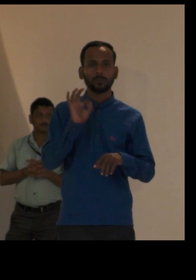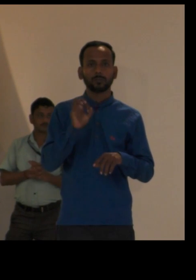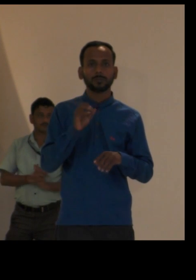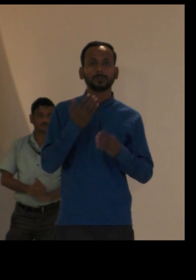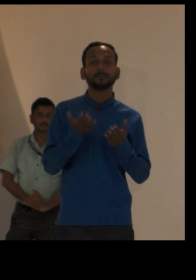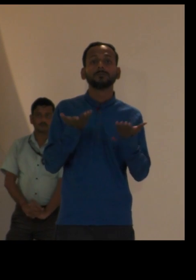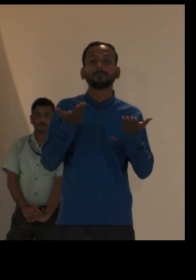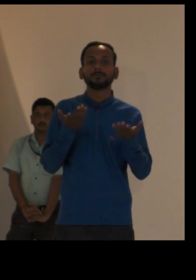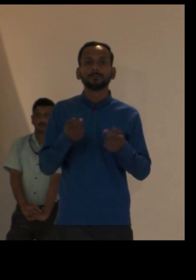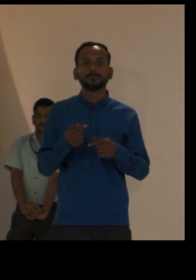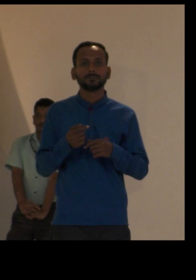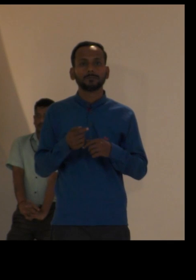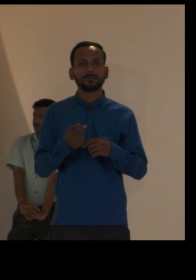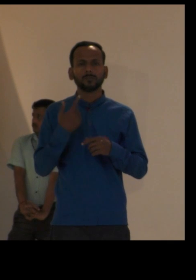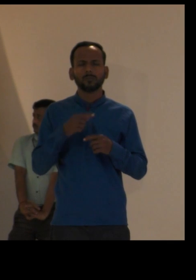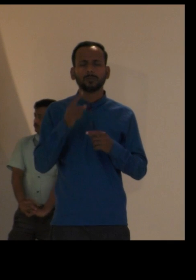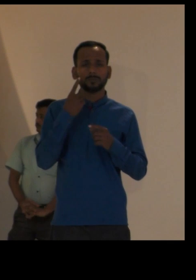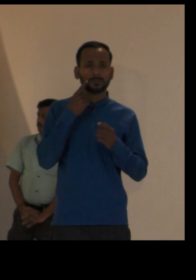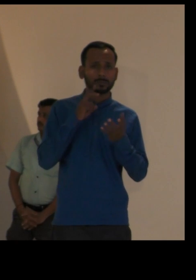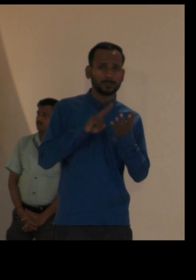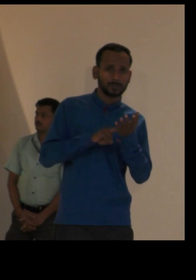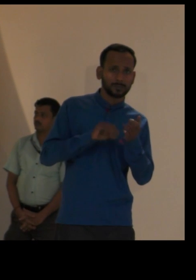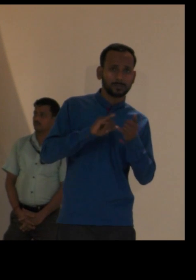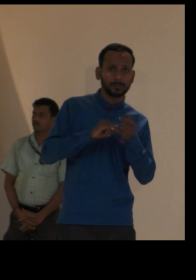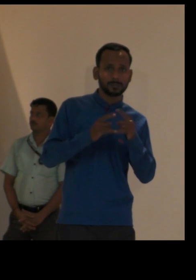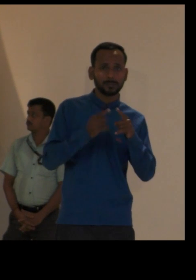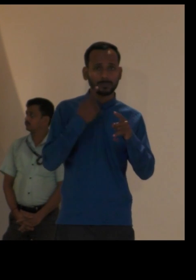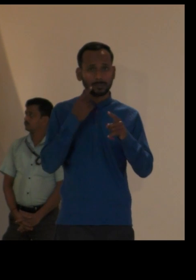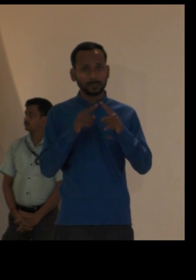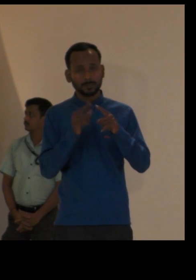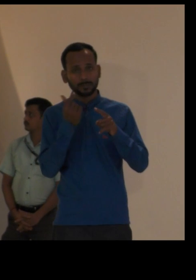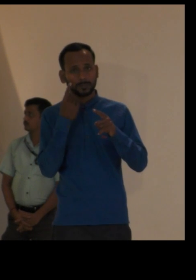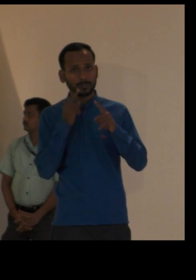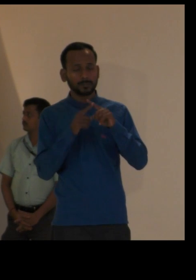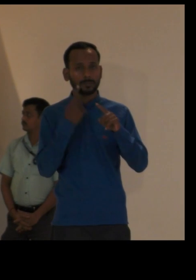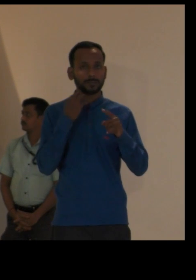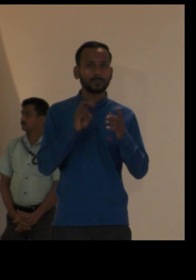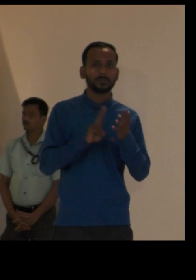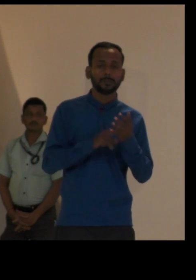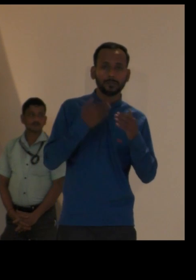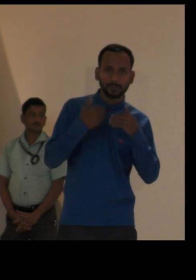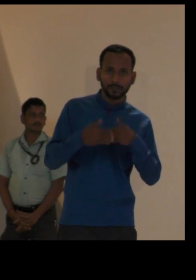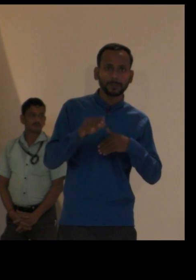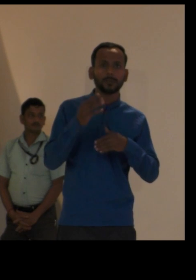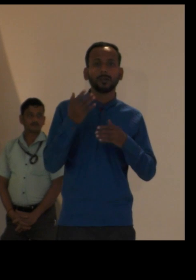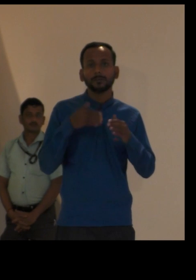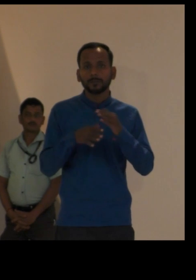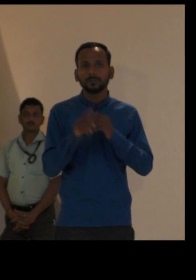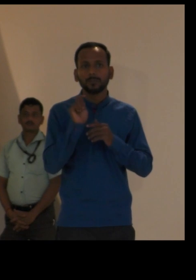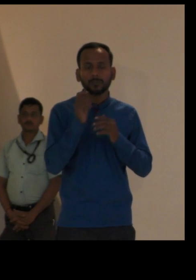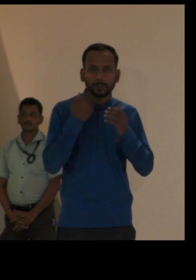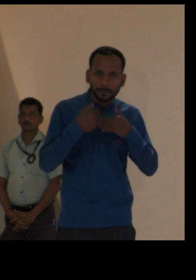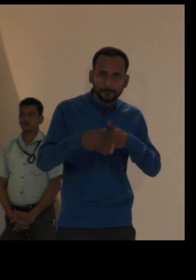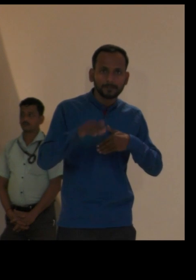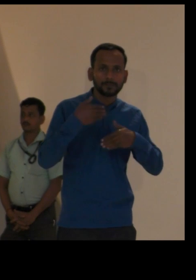thing that a lot of institutions which are sitting on repositories are feeling. How do we do this, right? The second thing